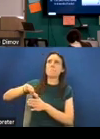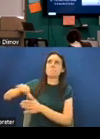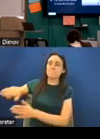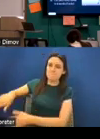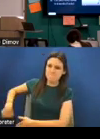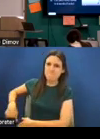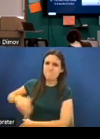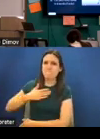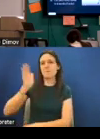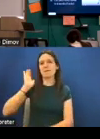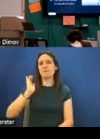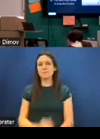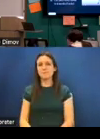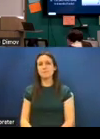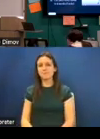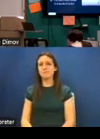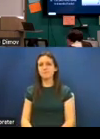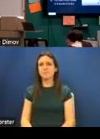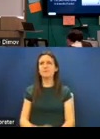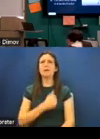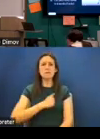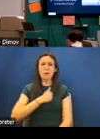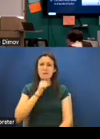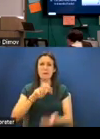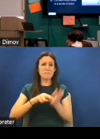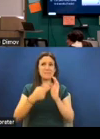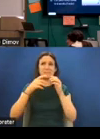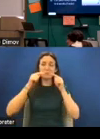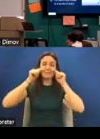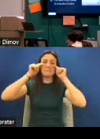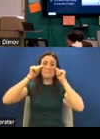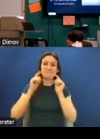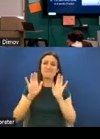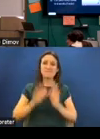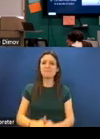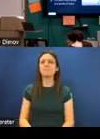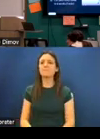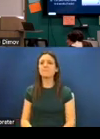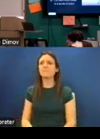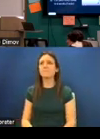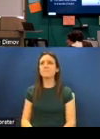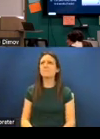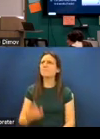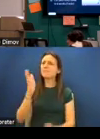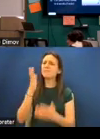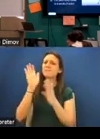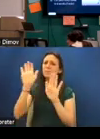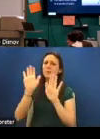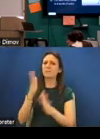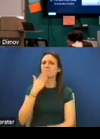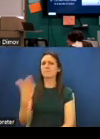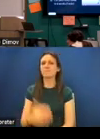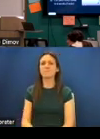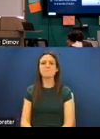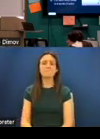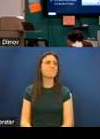where I was at, so. Thank you, Terry. Sorry. Thank you, Terry. That's wonderful. Okay,